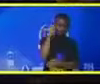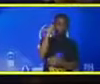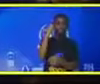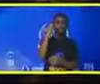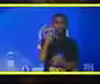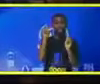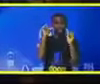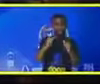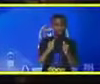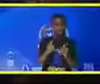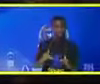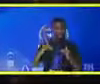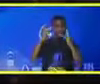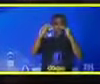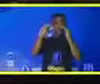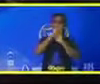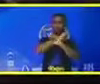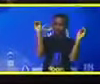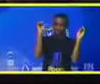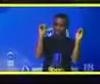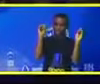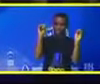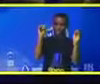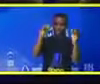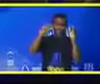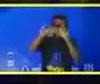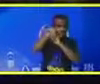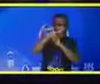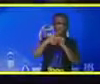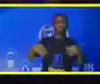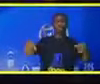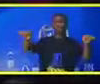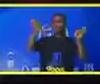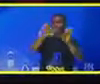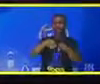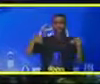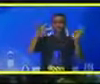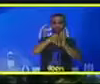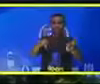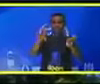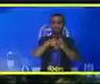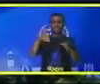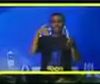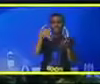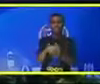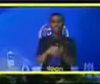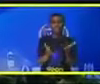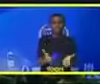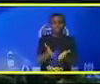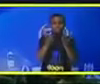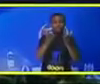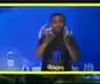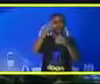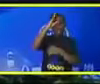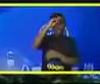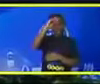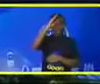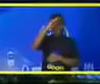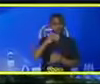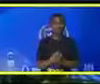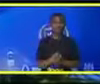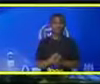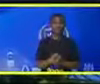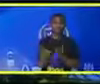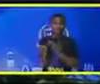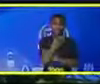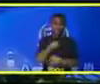a unique ministry. It is one of the ministries that midwife the rising of man. I said it while I was teaching in the